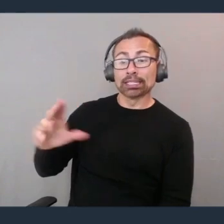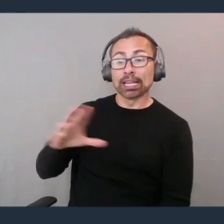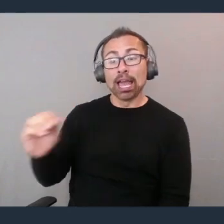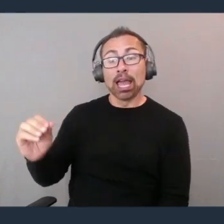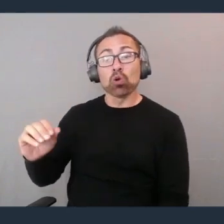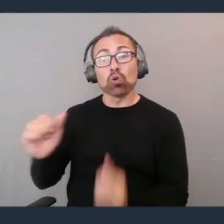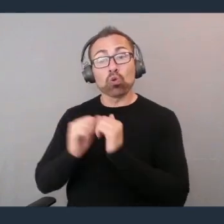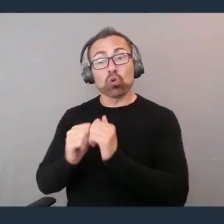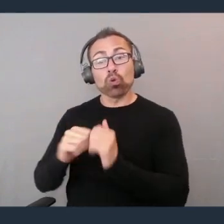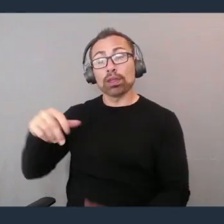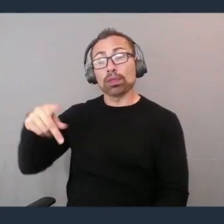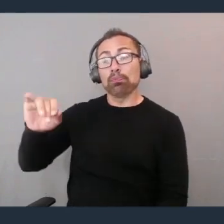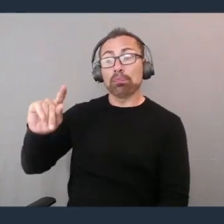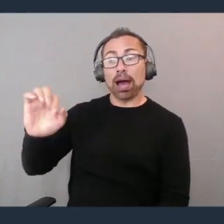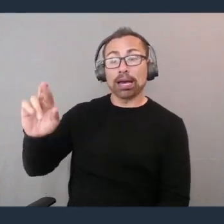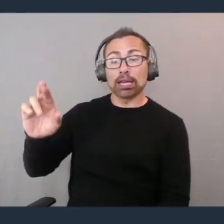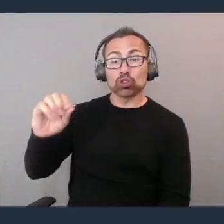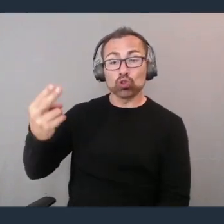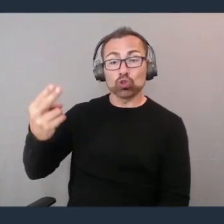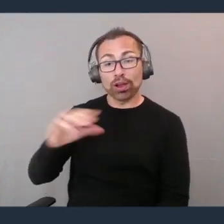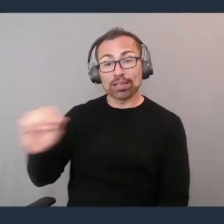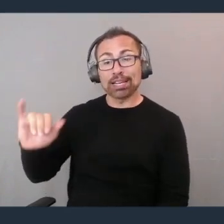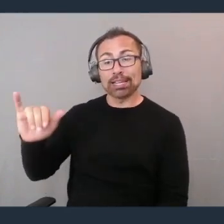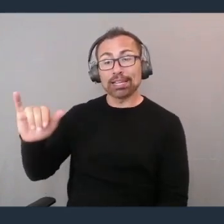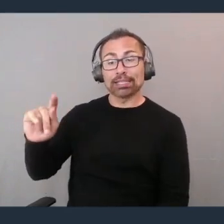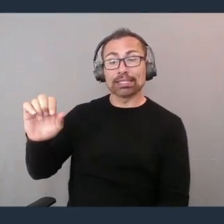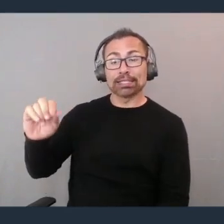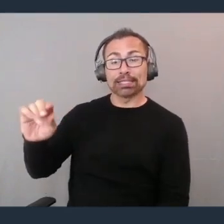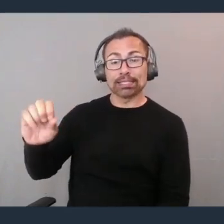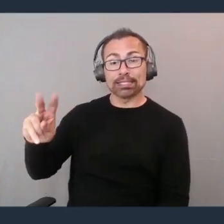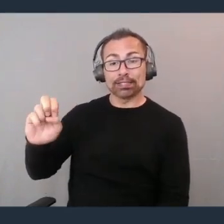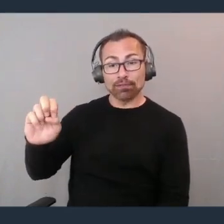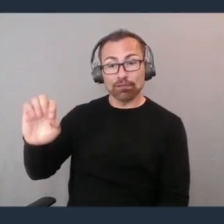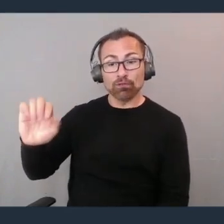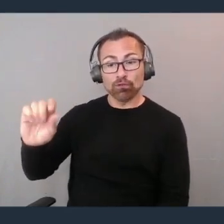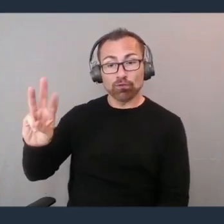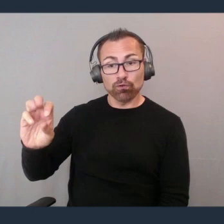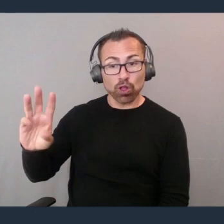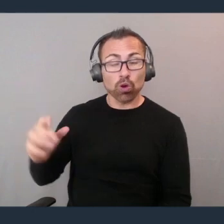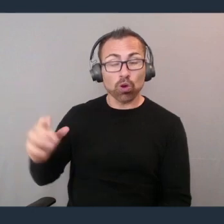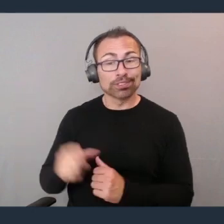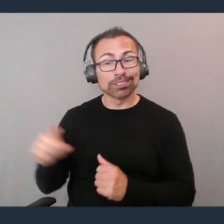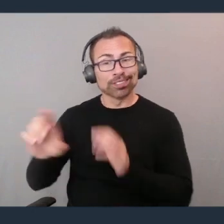So our developers just operate at that application framework level and they can deploy their